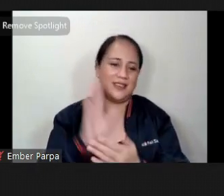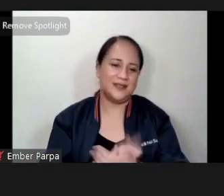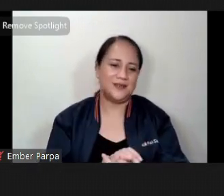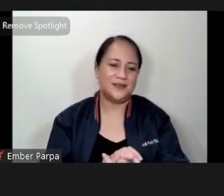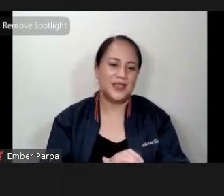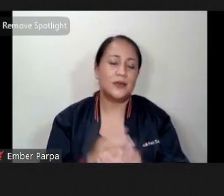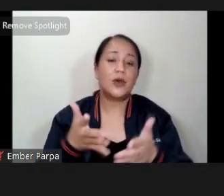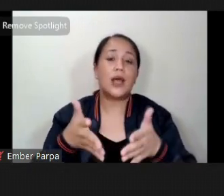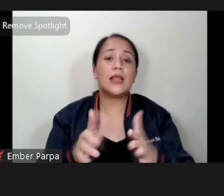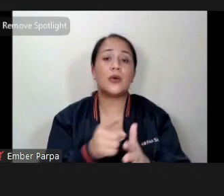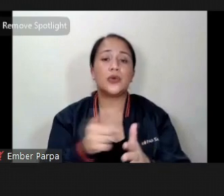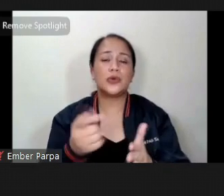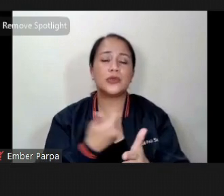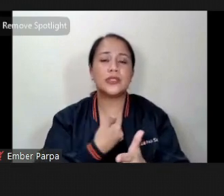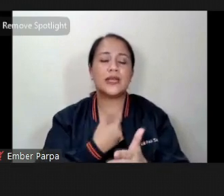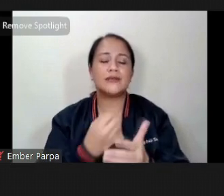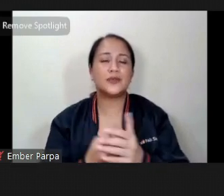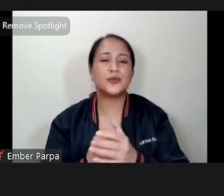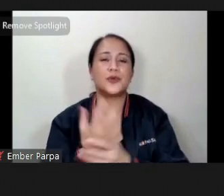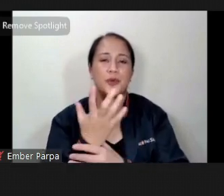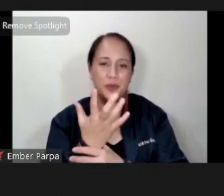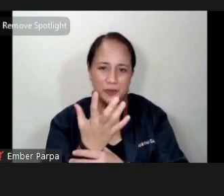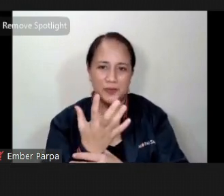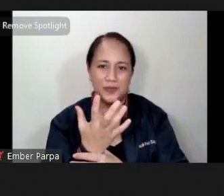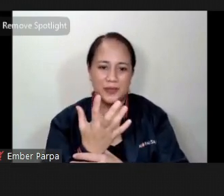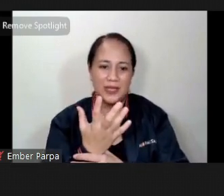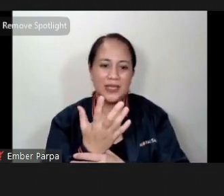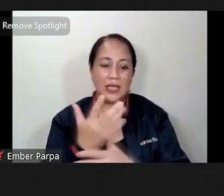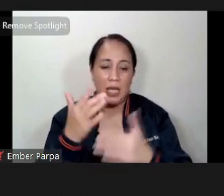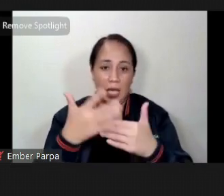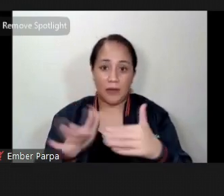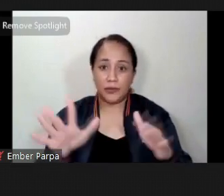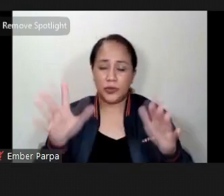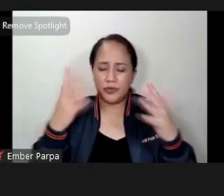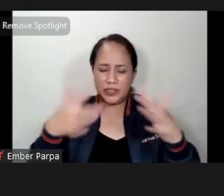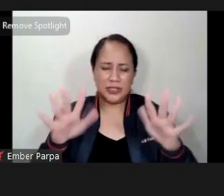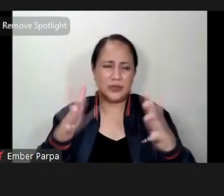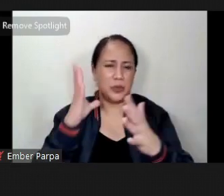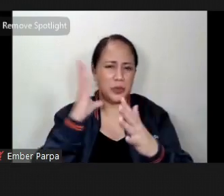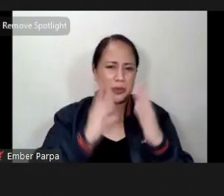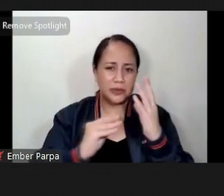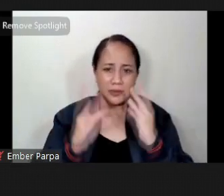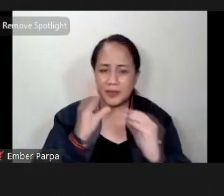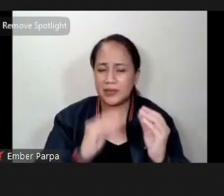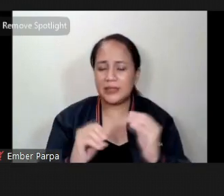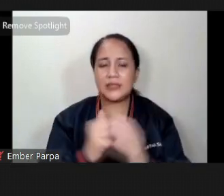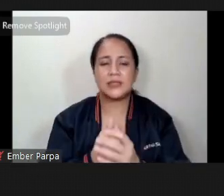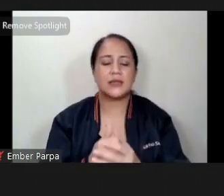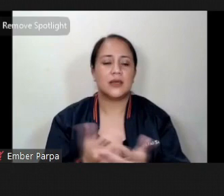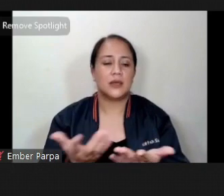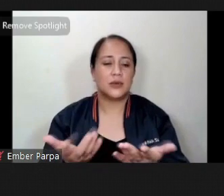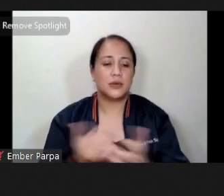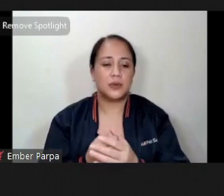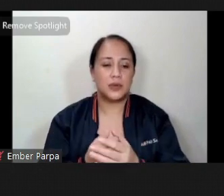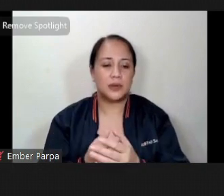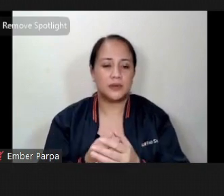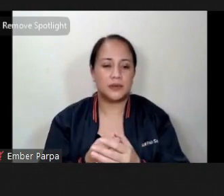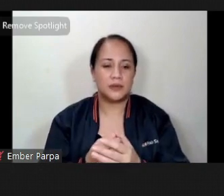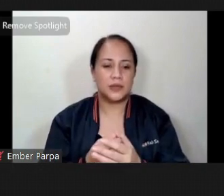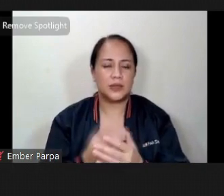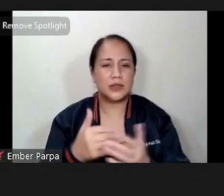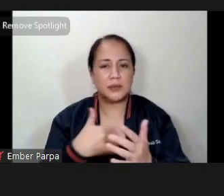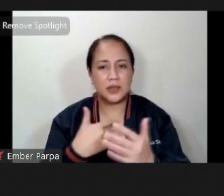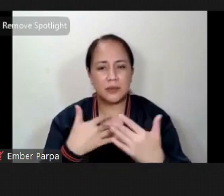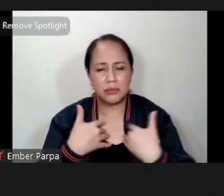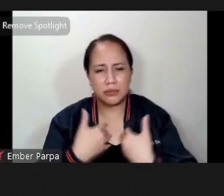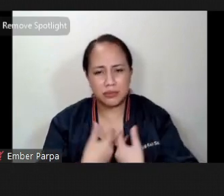for allowing yourself to grow. That after everything that has happened, and even though you break at times, you